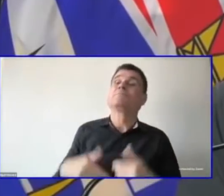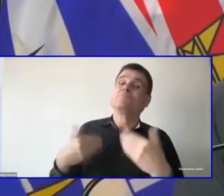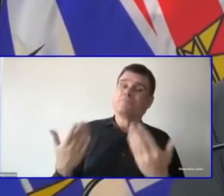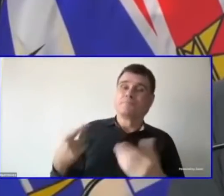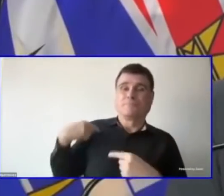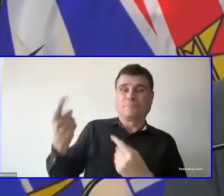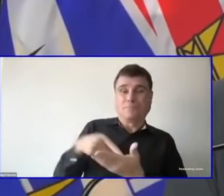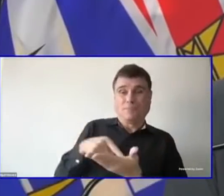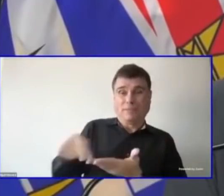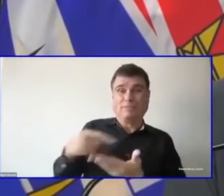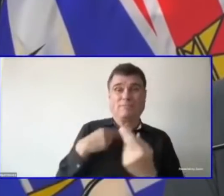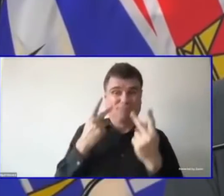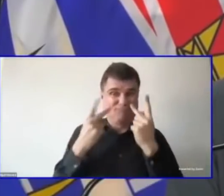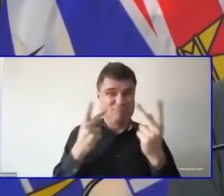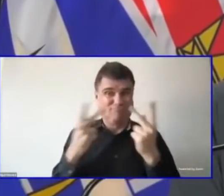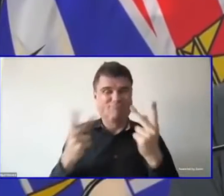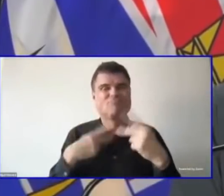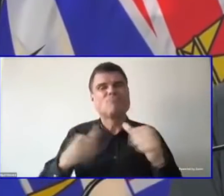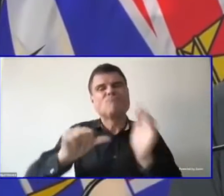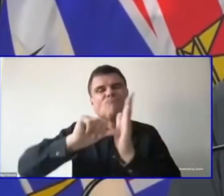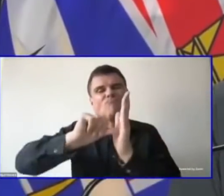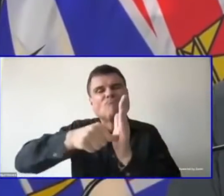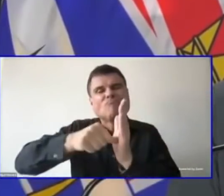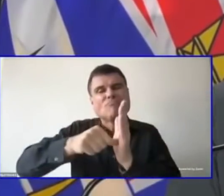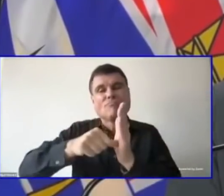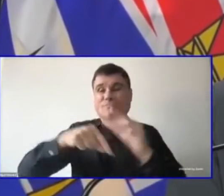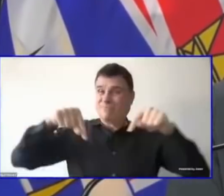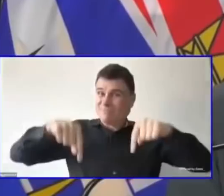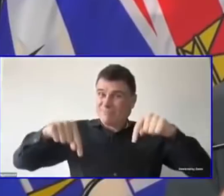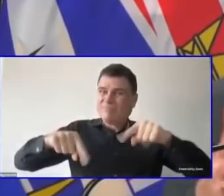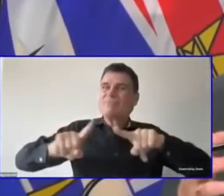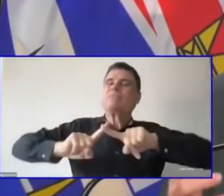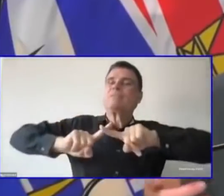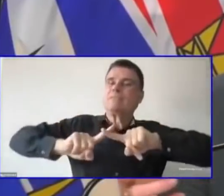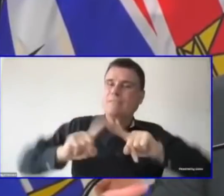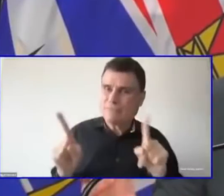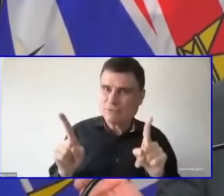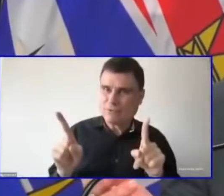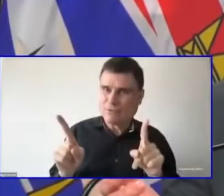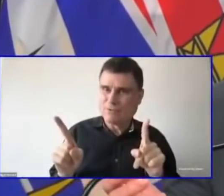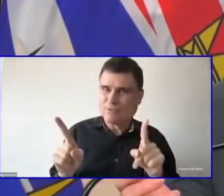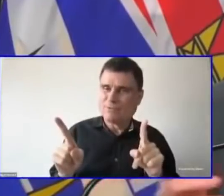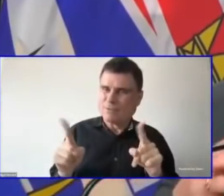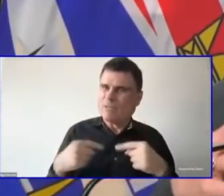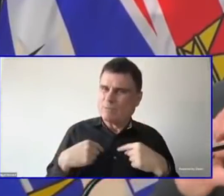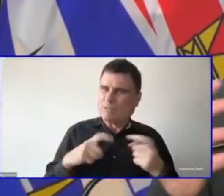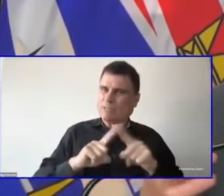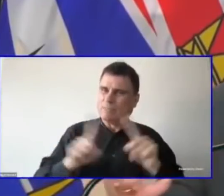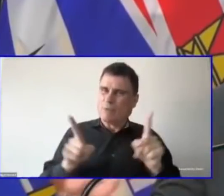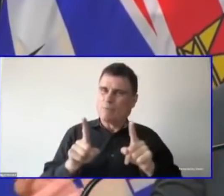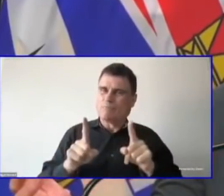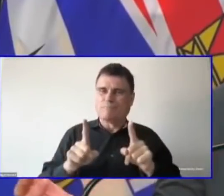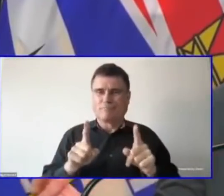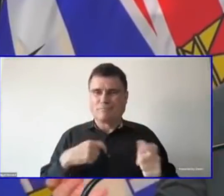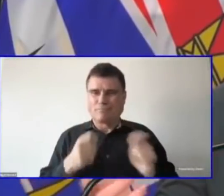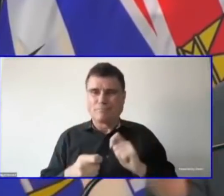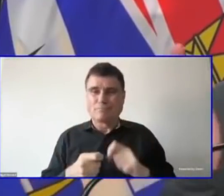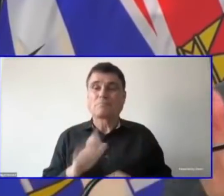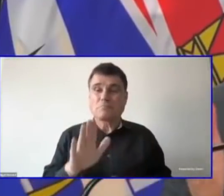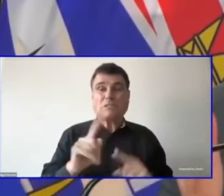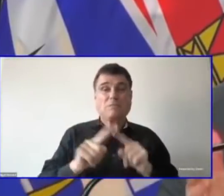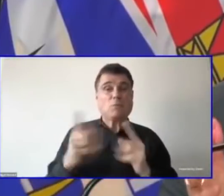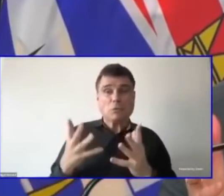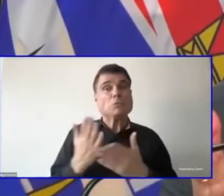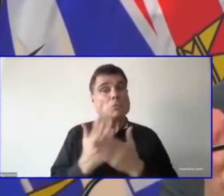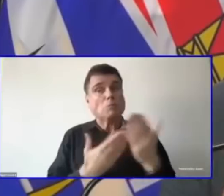this last week, that the game has changed with Omicron. We're in a different pandemic again. And there's some positive things about it. I